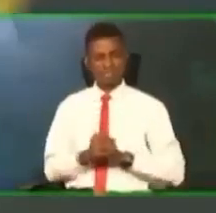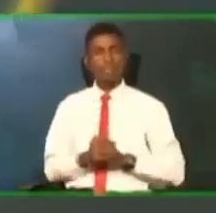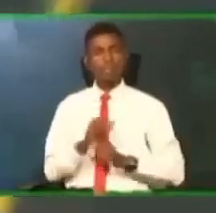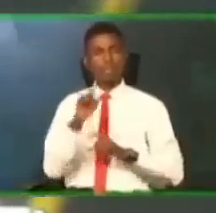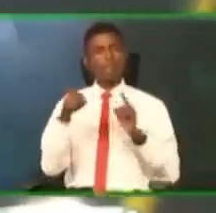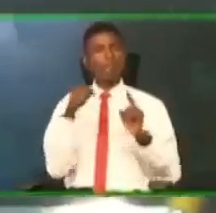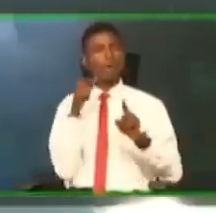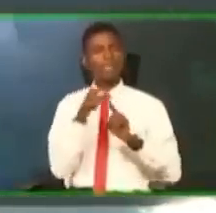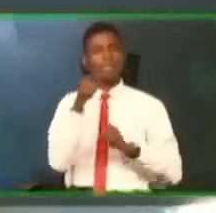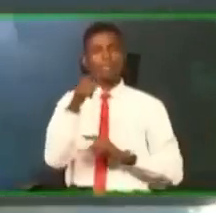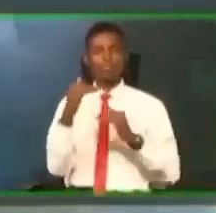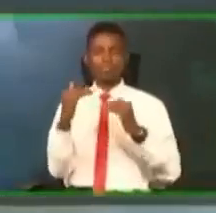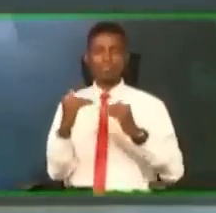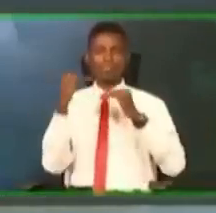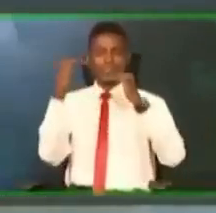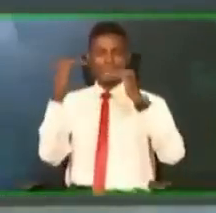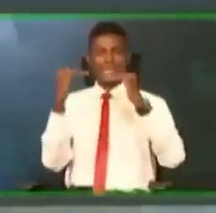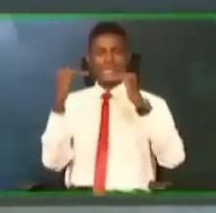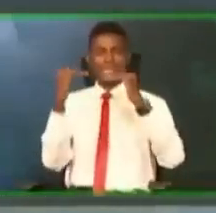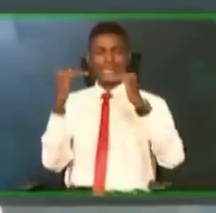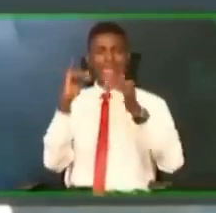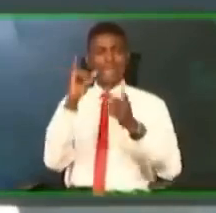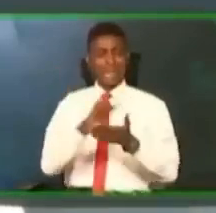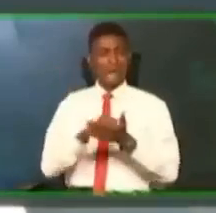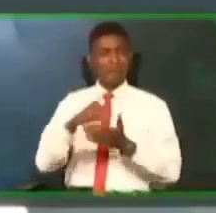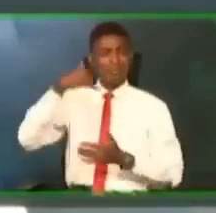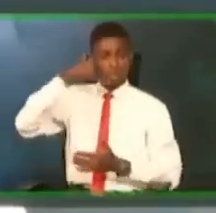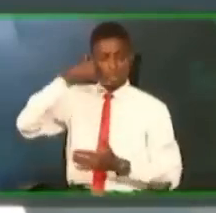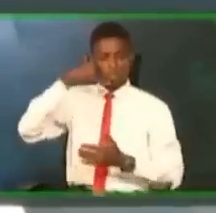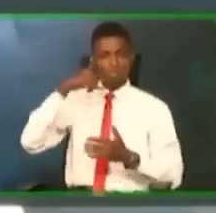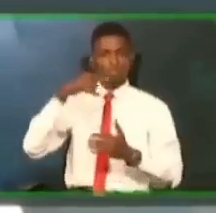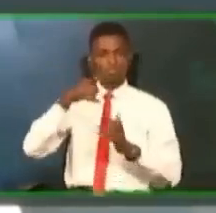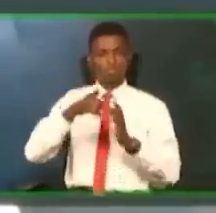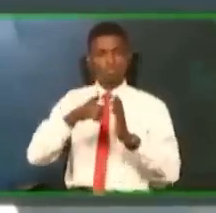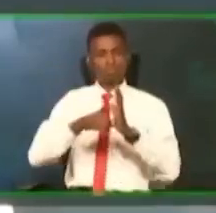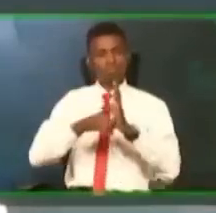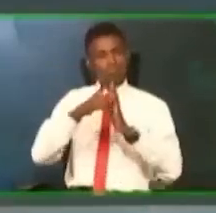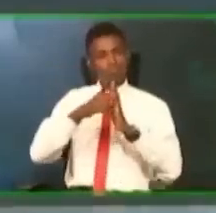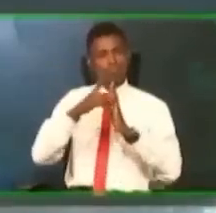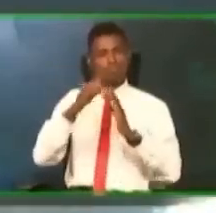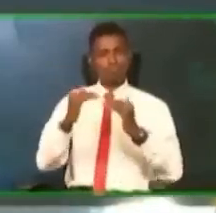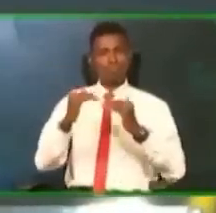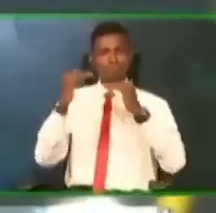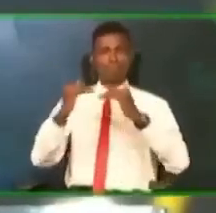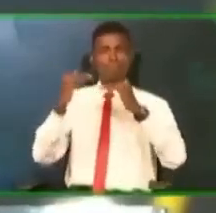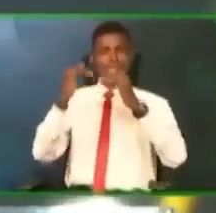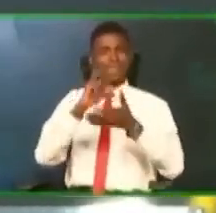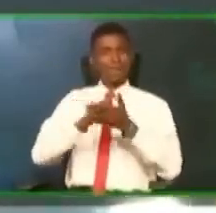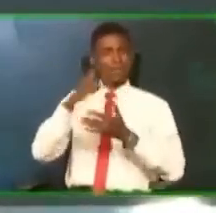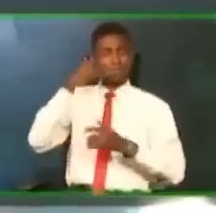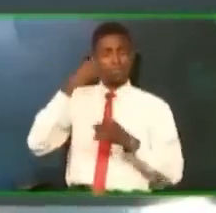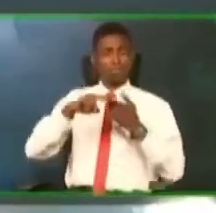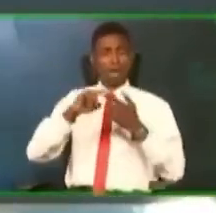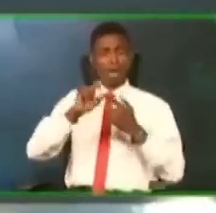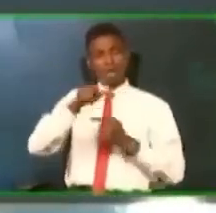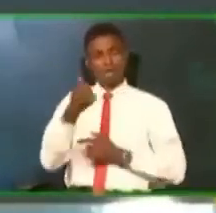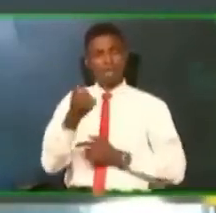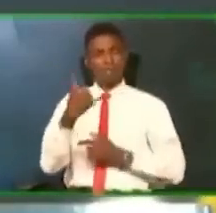When you upgrade that phone to a better phone, you will be surprised that you now